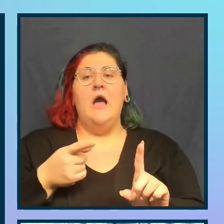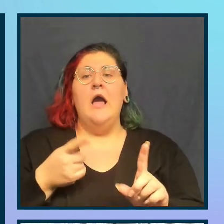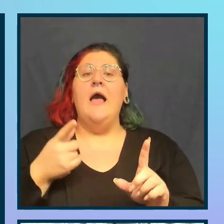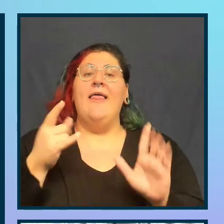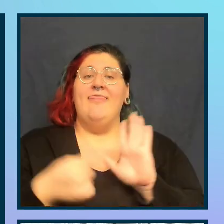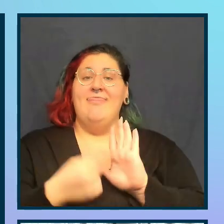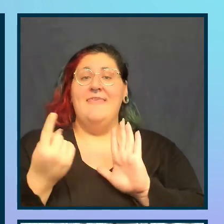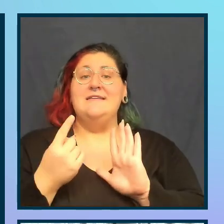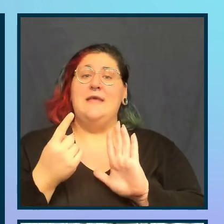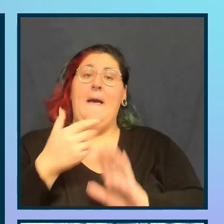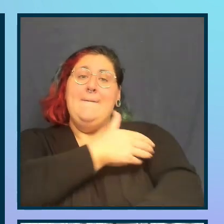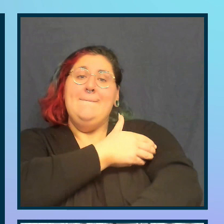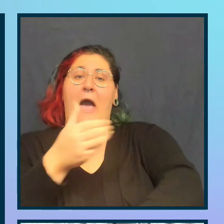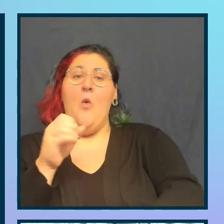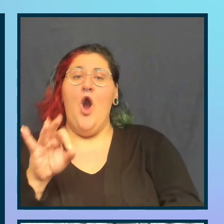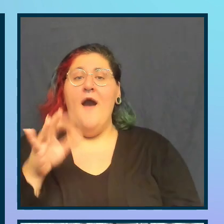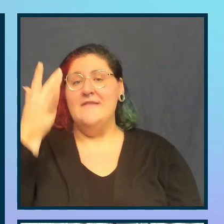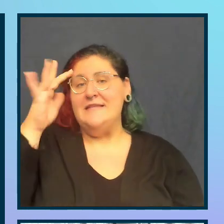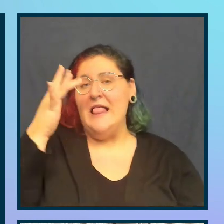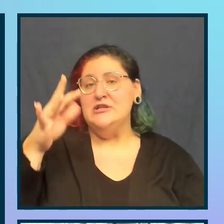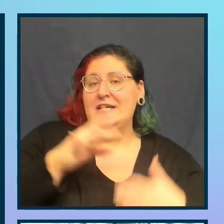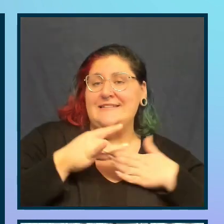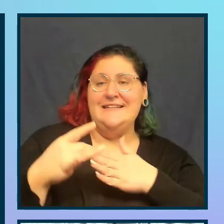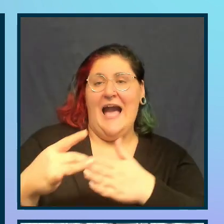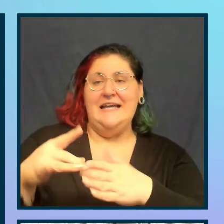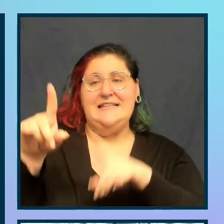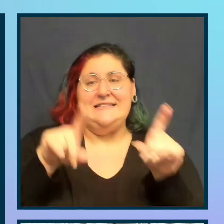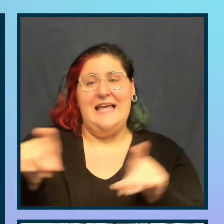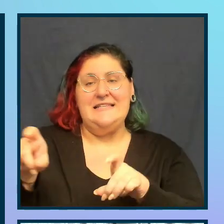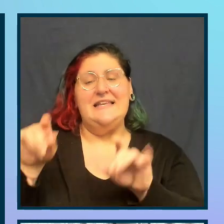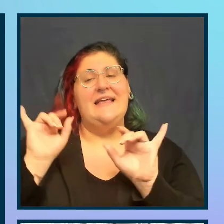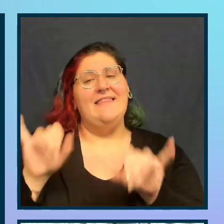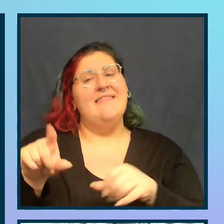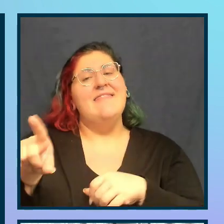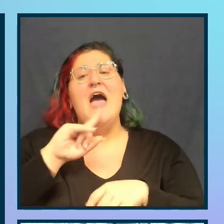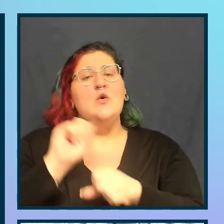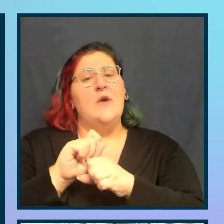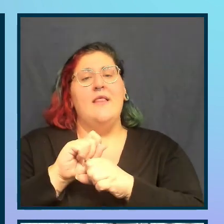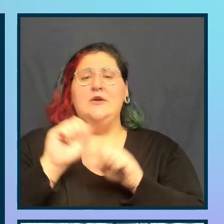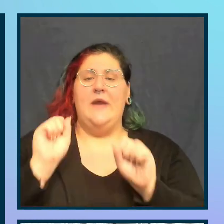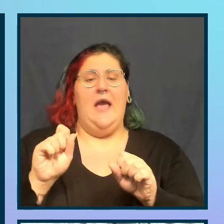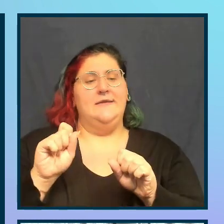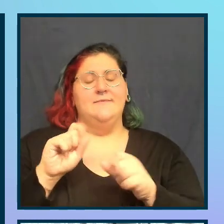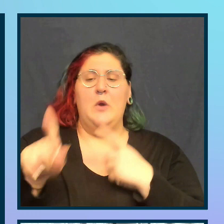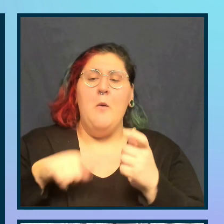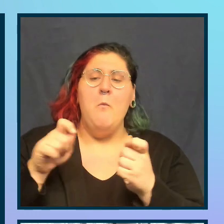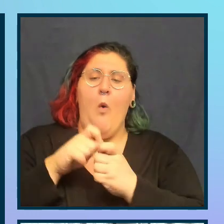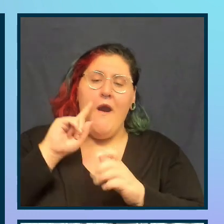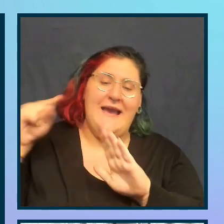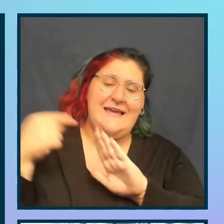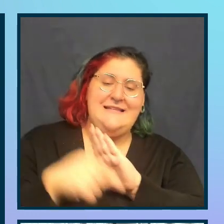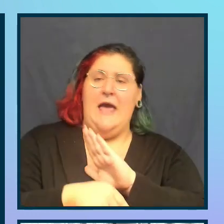accessibility expert by answering guided questions. This is really great. This goes back into, you don't necessarily have to be an accessibility